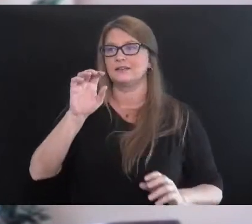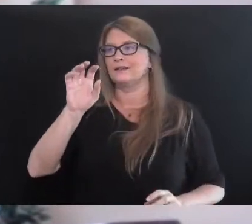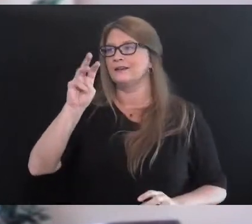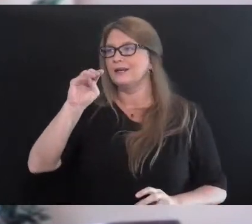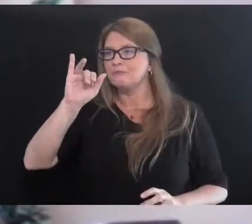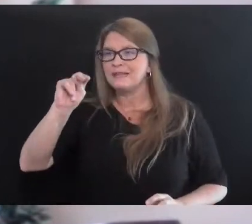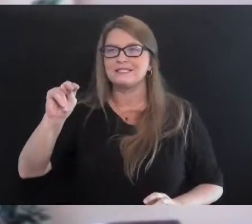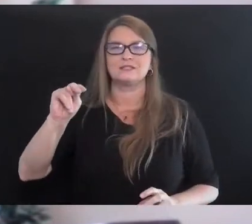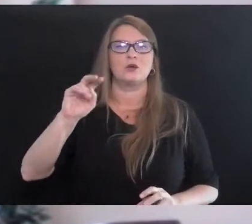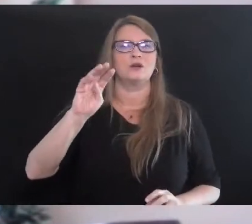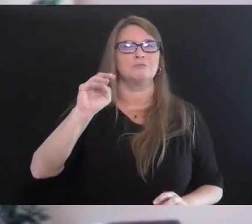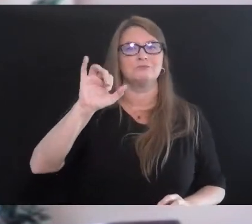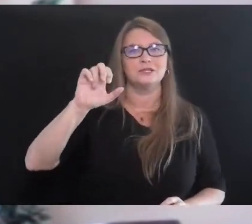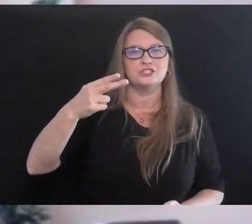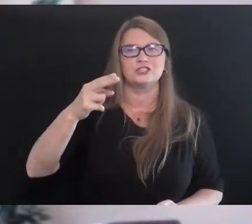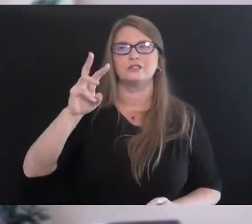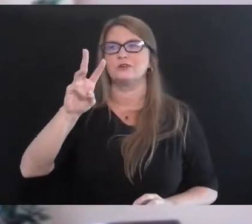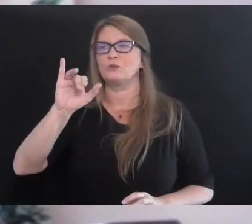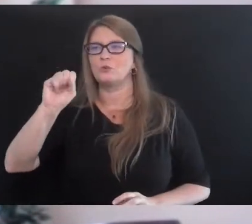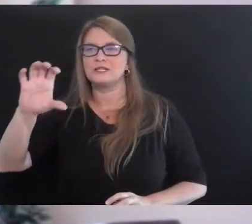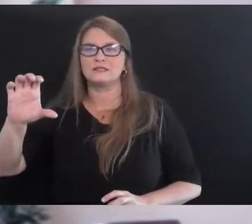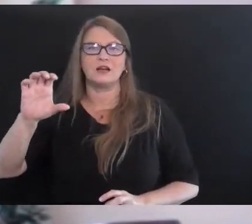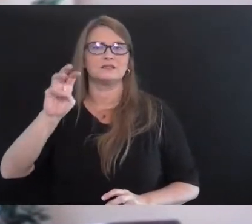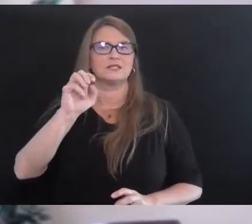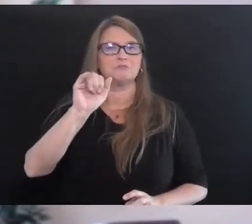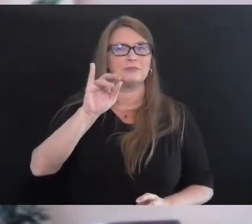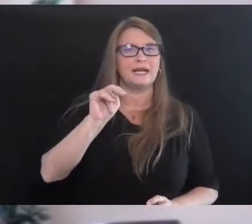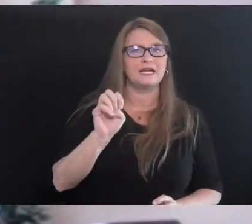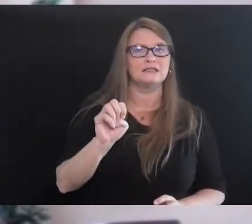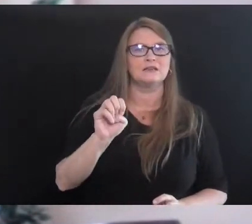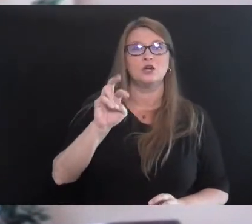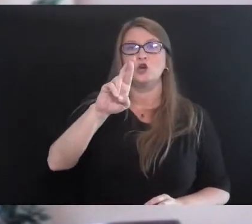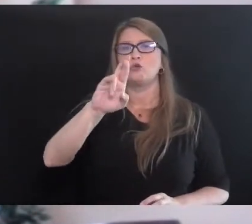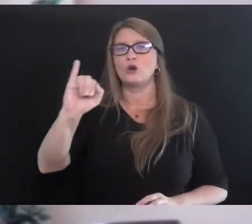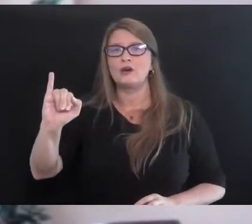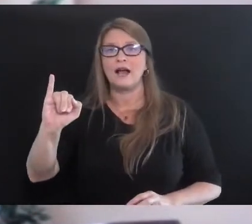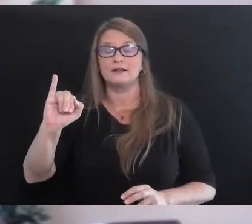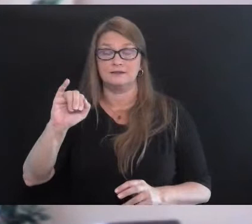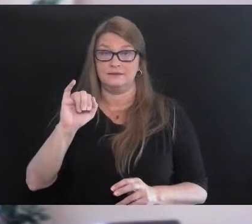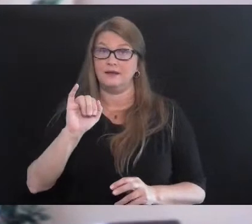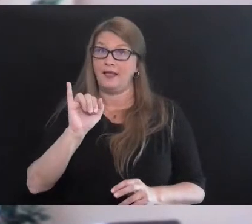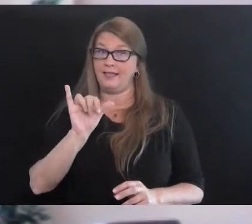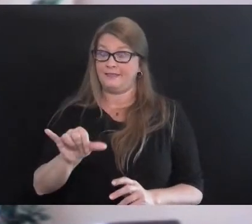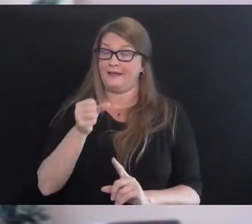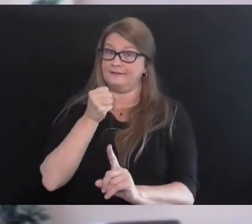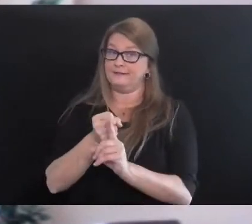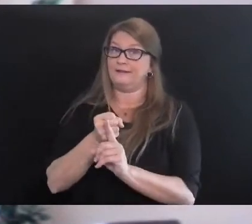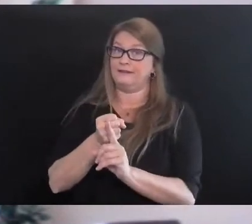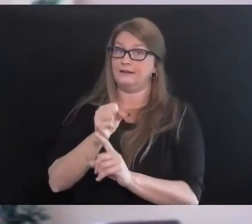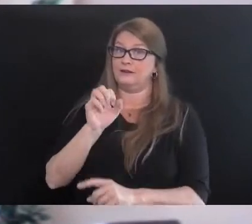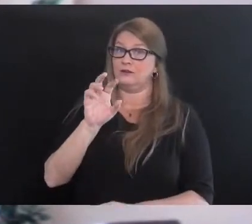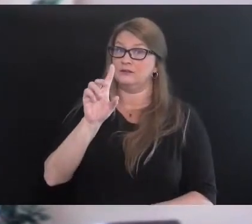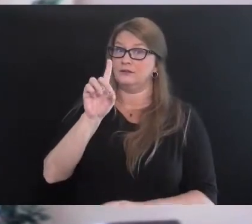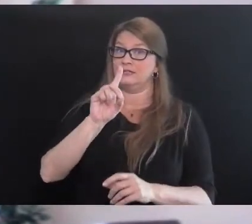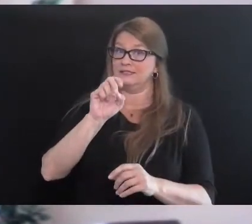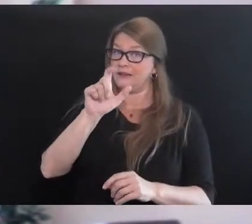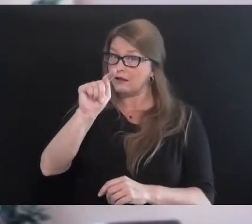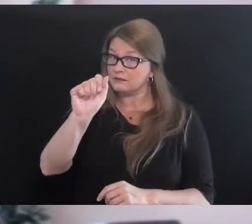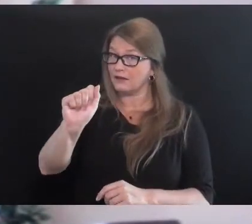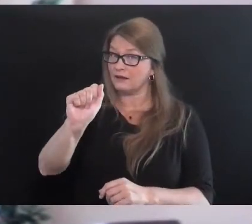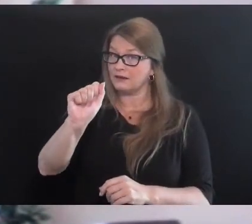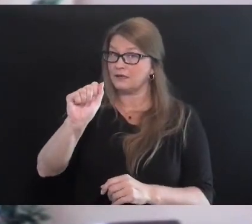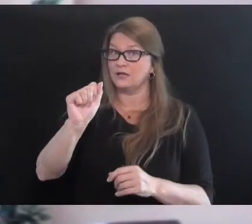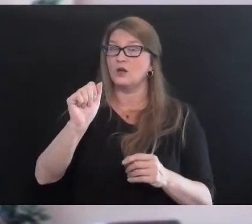Minnesota, Wisconsin, Maine, Rhode Island, are coming from the Delta variant. So we're anticipating we're going to get another